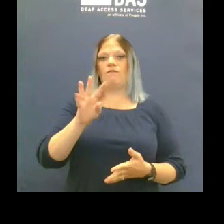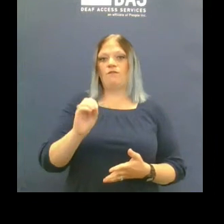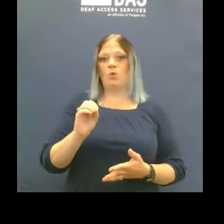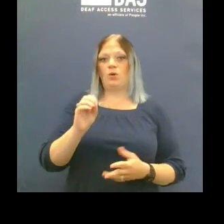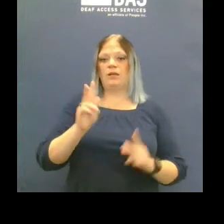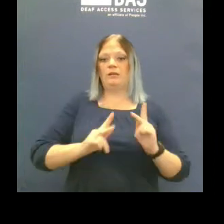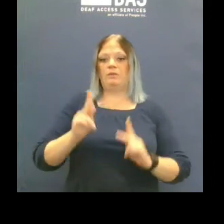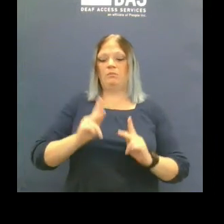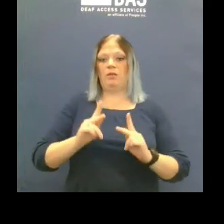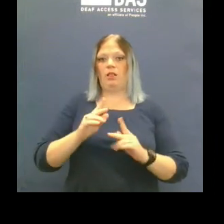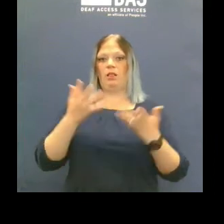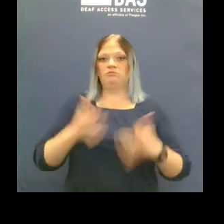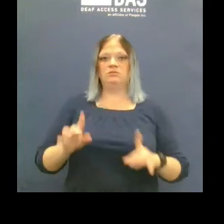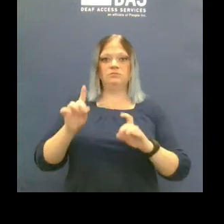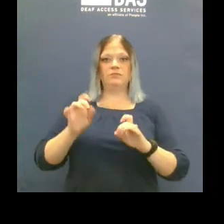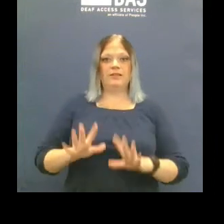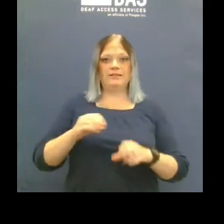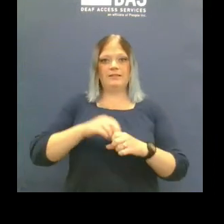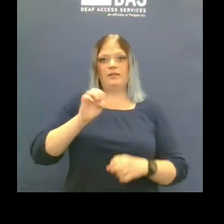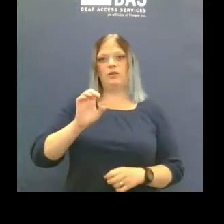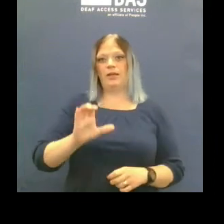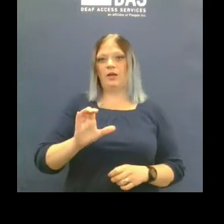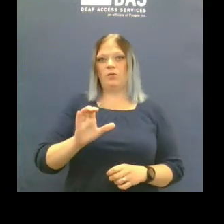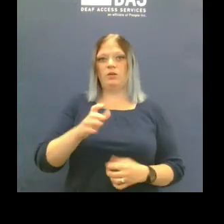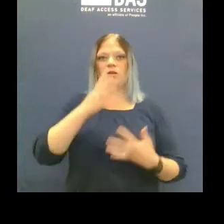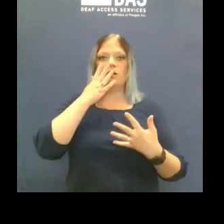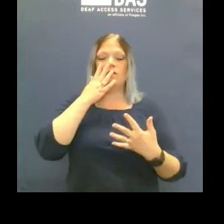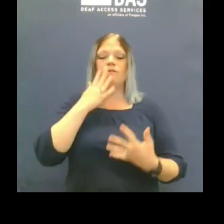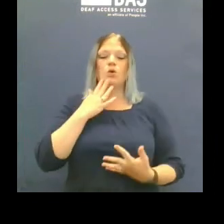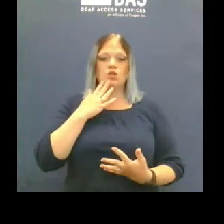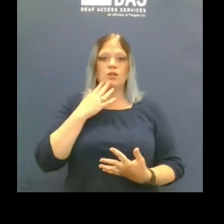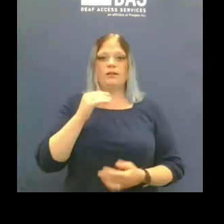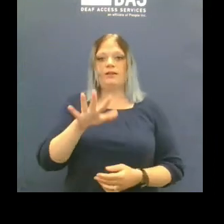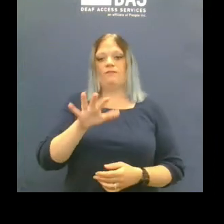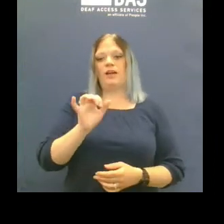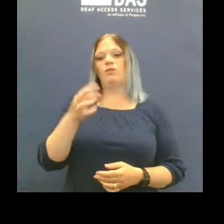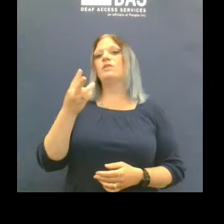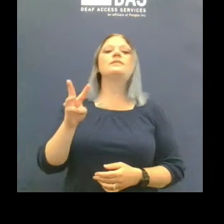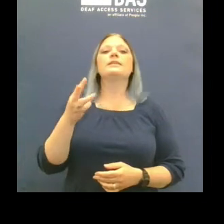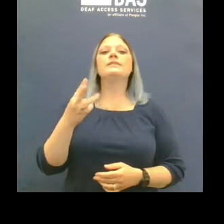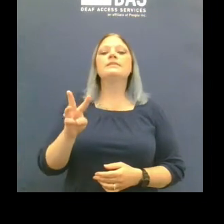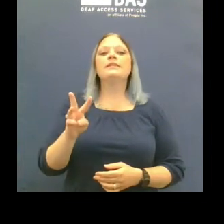51,840 people tested in Erie County. Unfortunately, there were